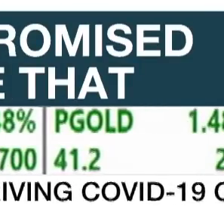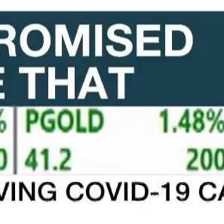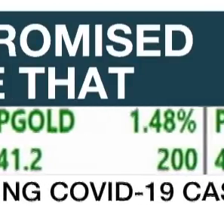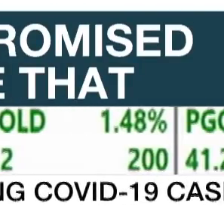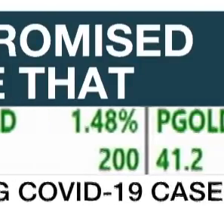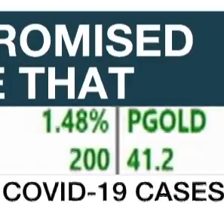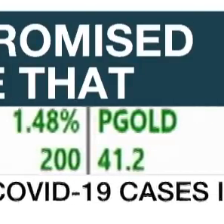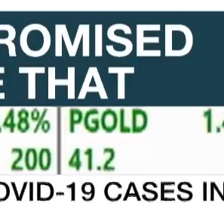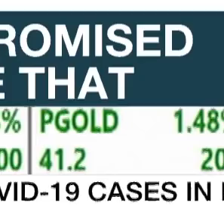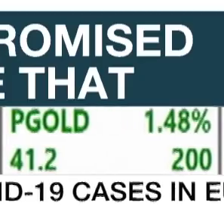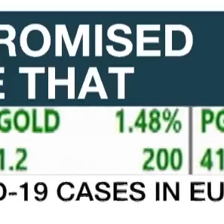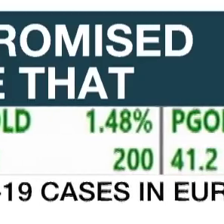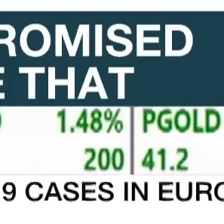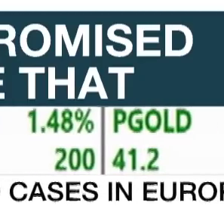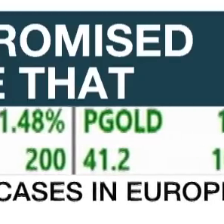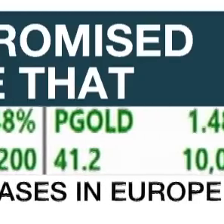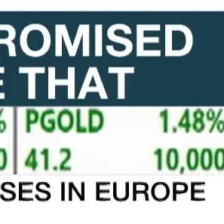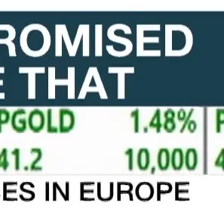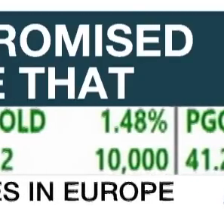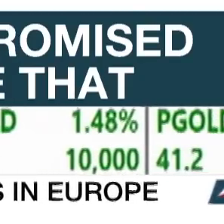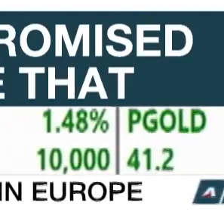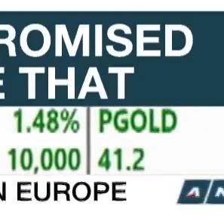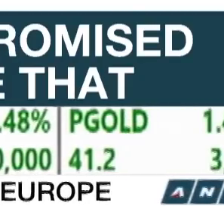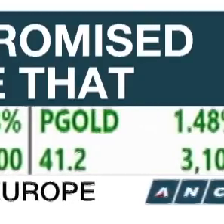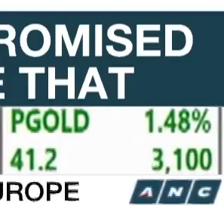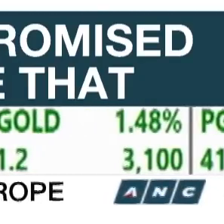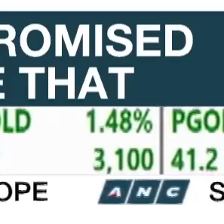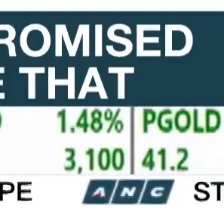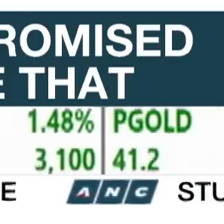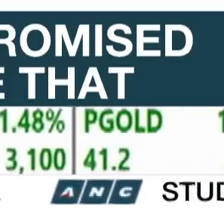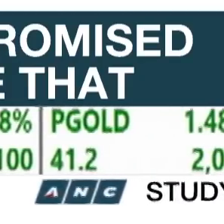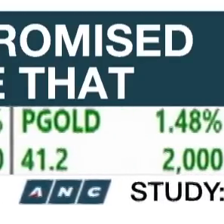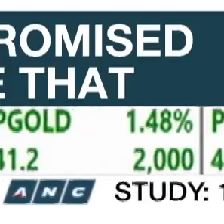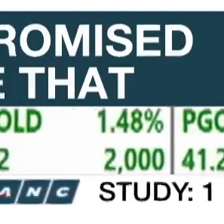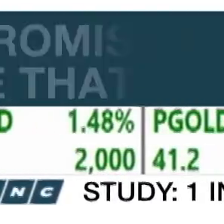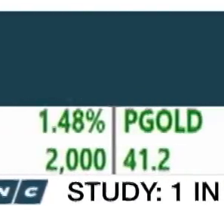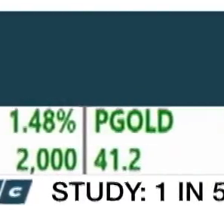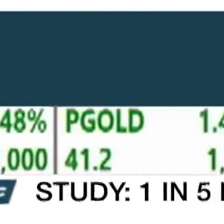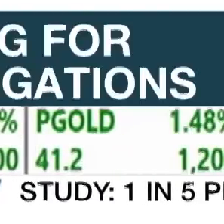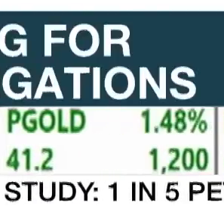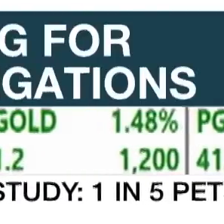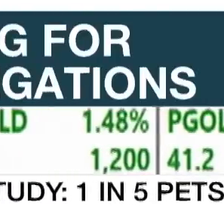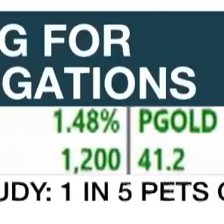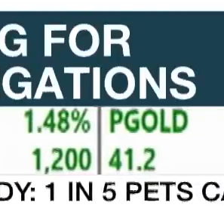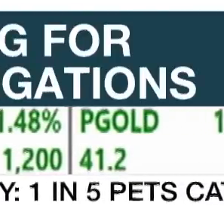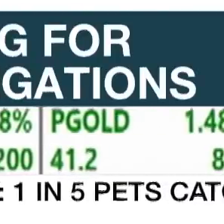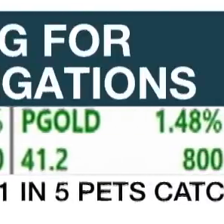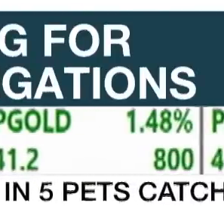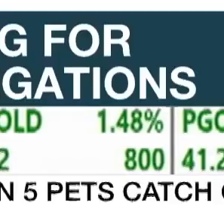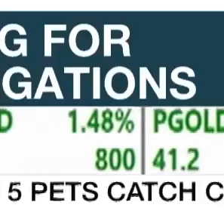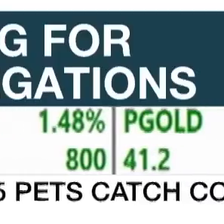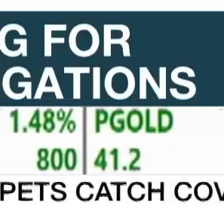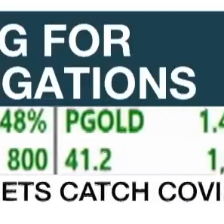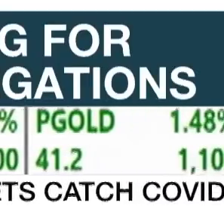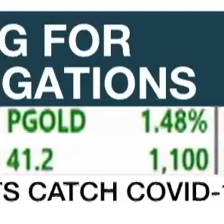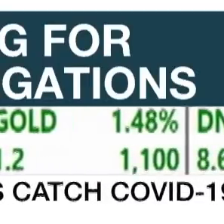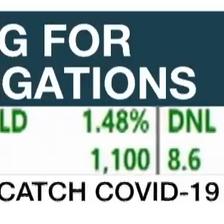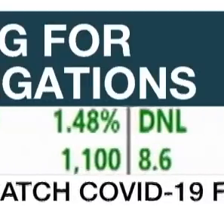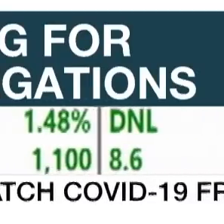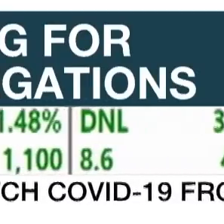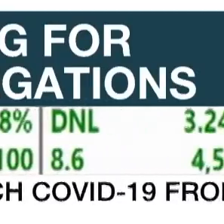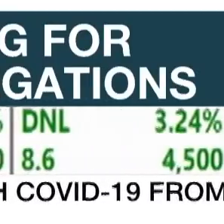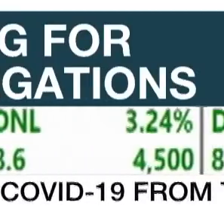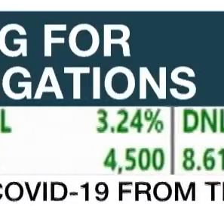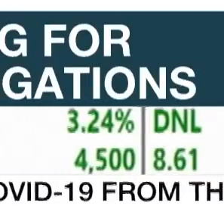PACC. We have finished and submitted, I think, 4 of them to the Office of the President, and we are investigating